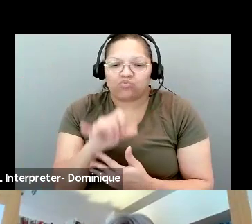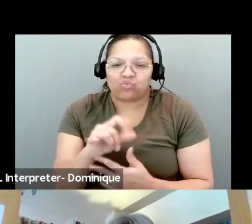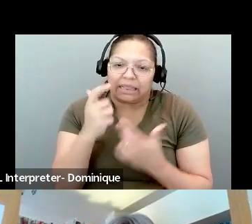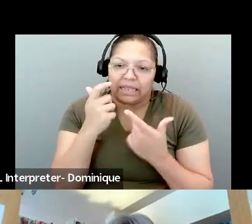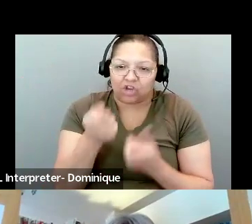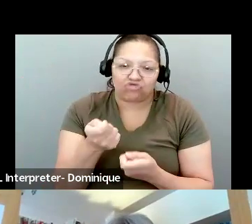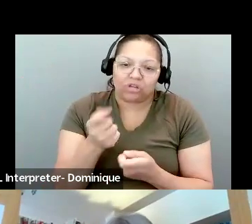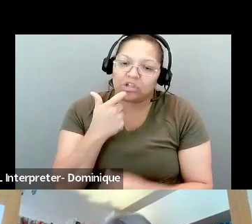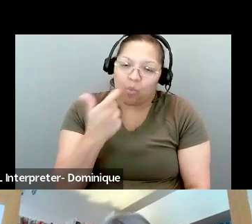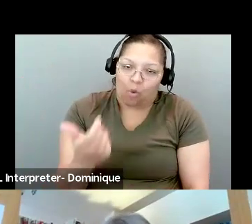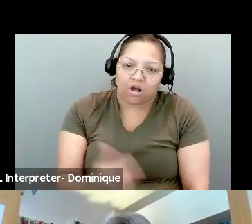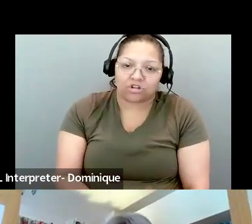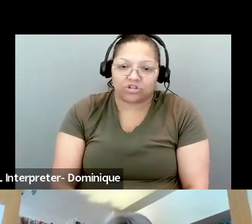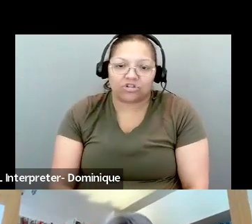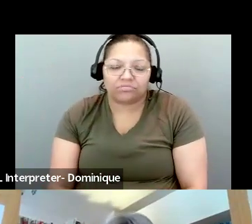interesting watch.